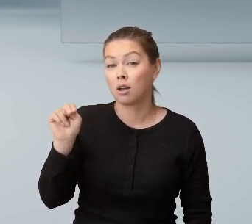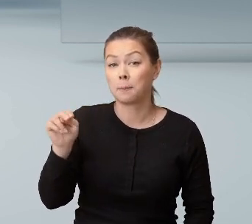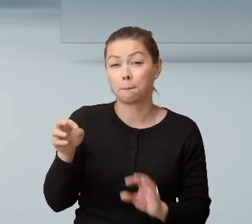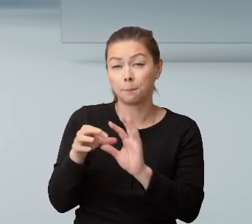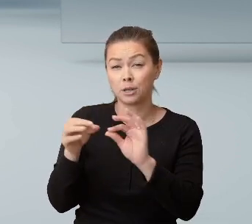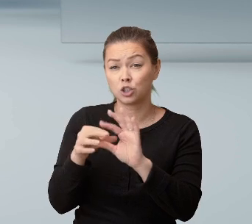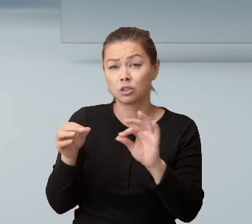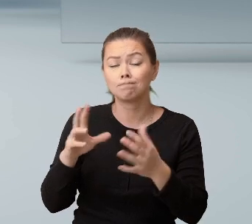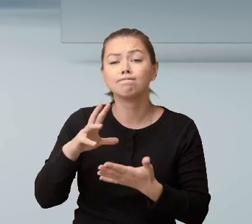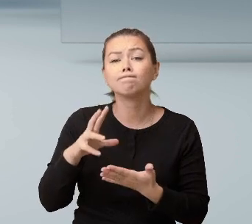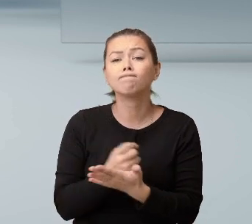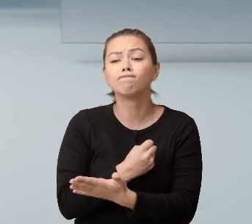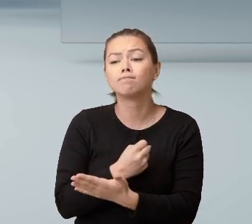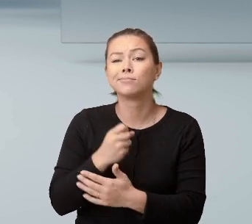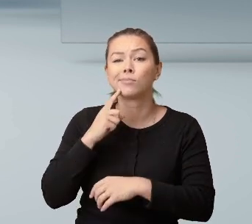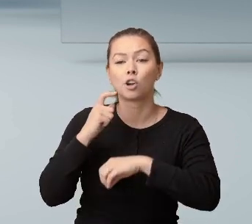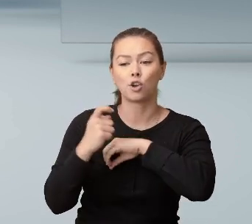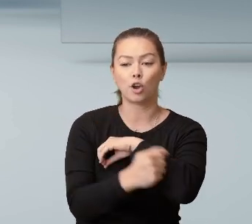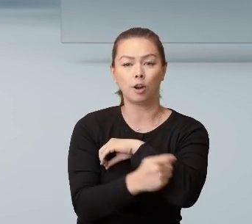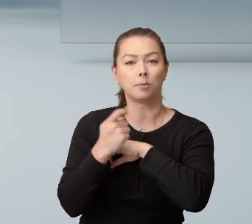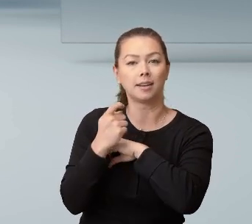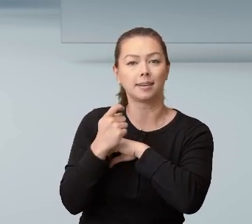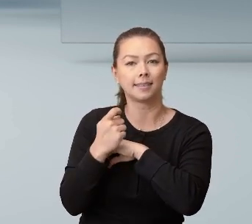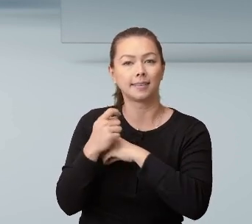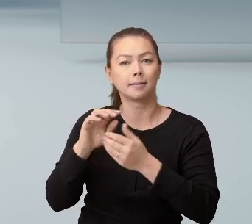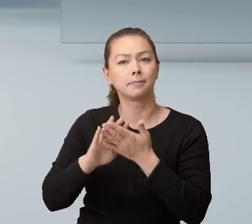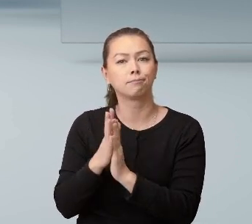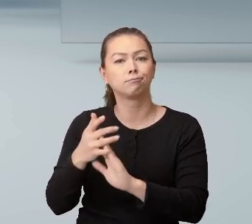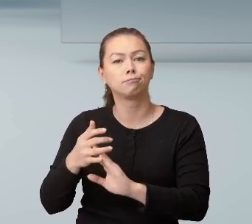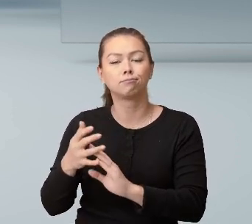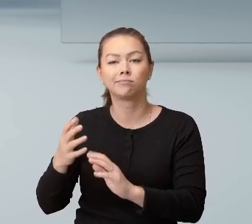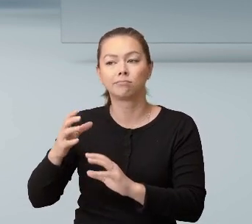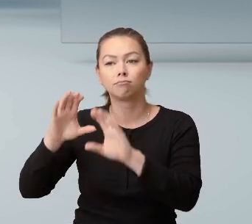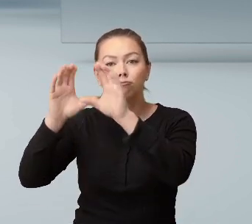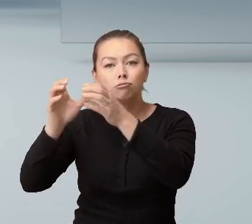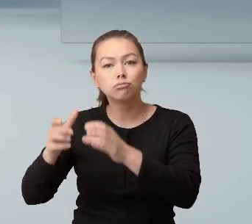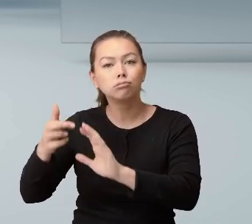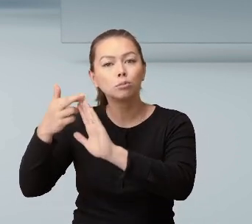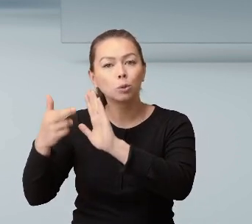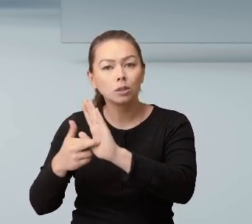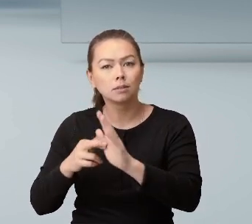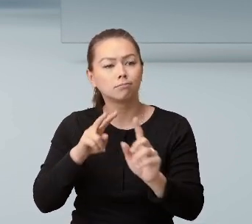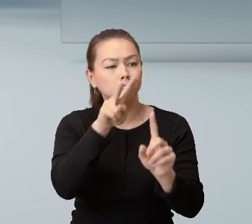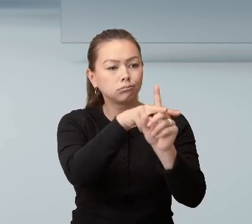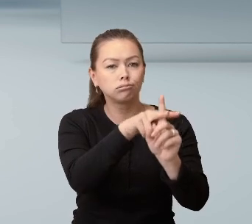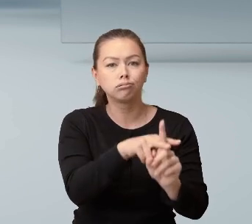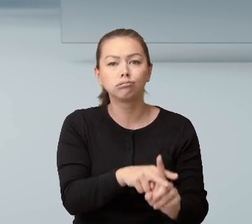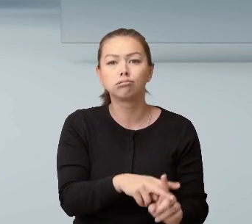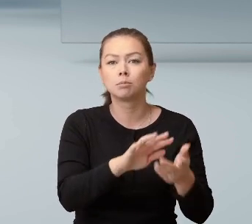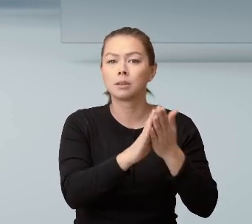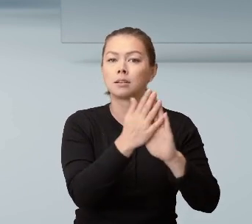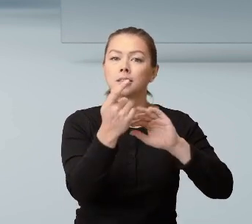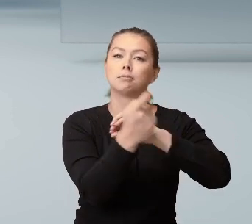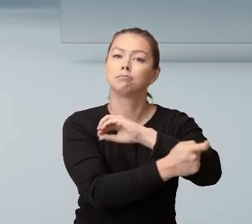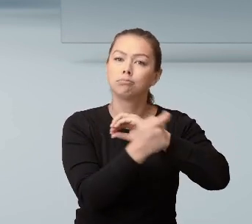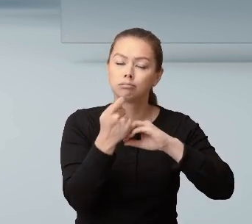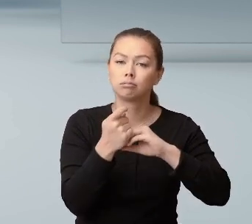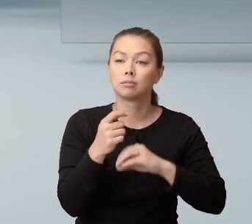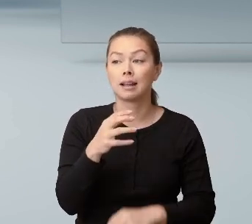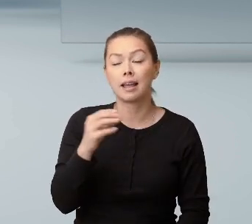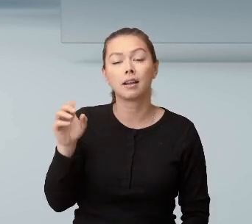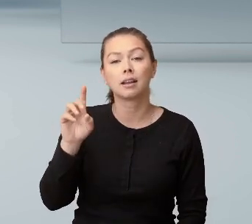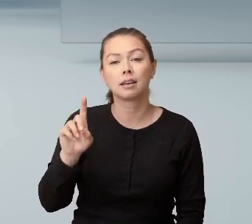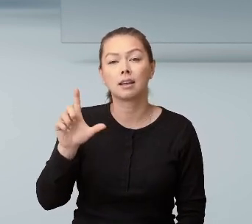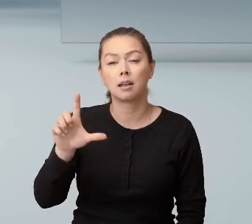Sean was mentioning, take advantage of the automation to automate those labels based on classification rules, and then look to